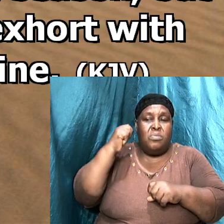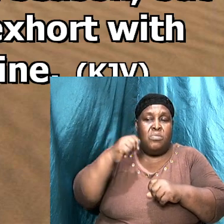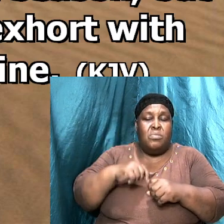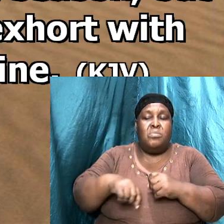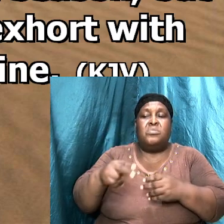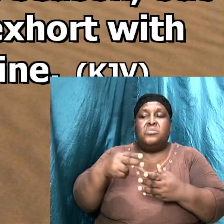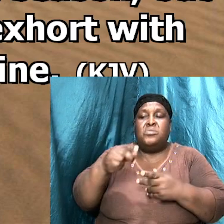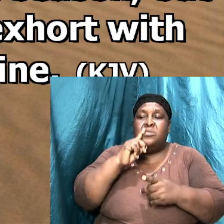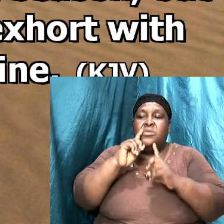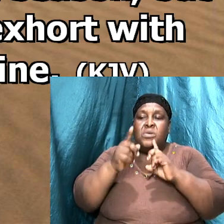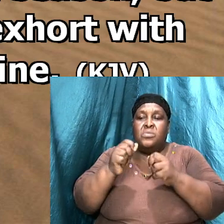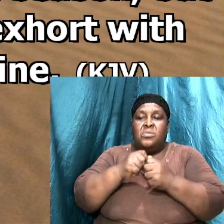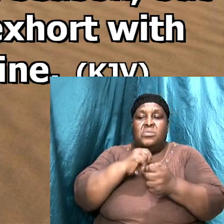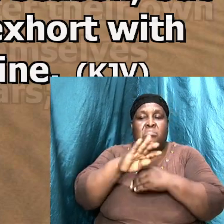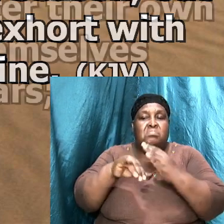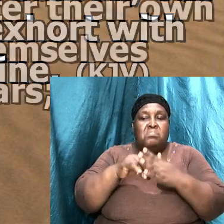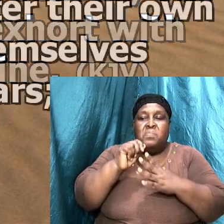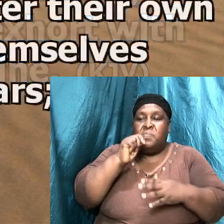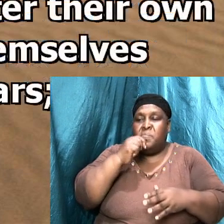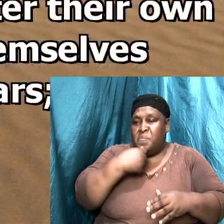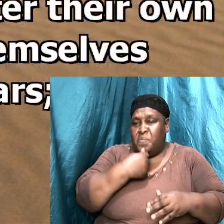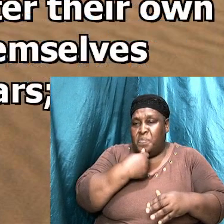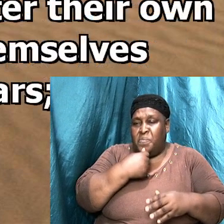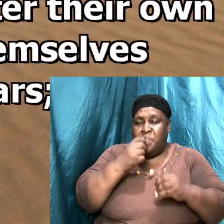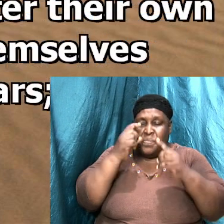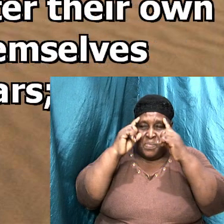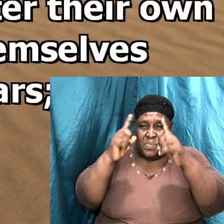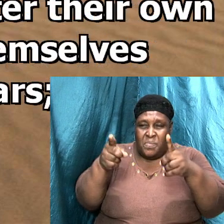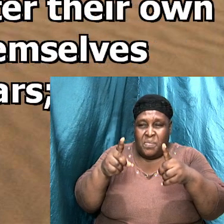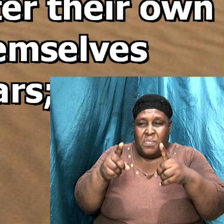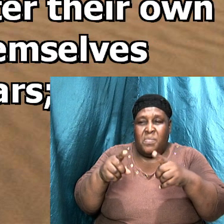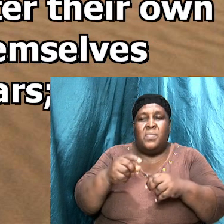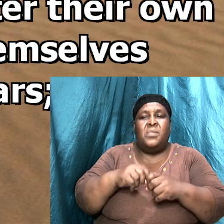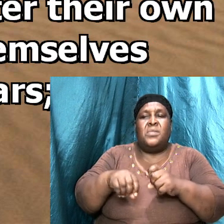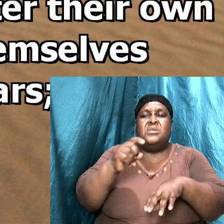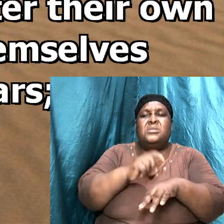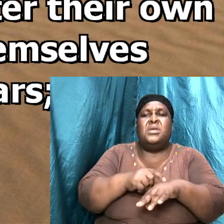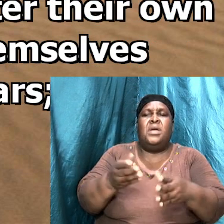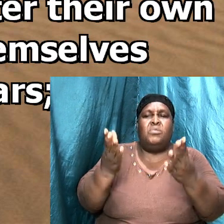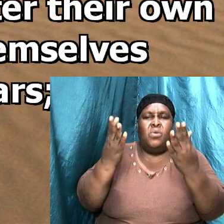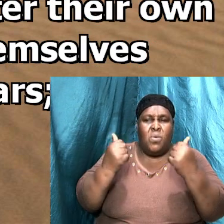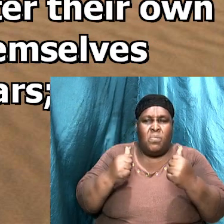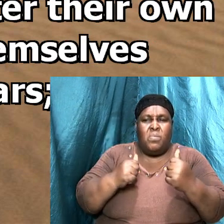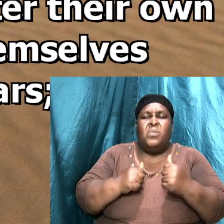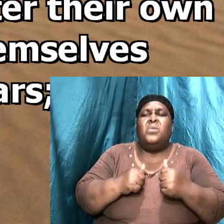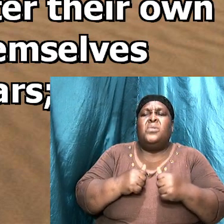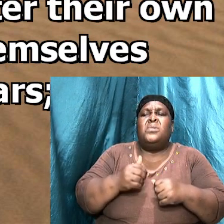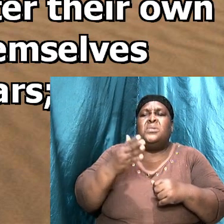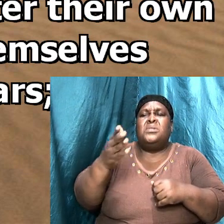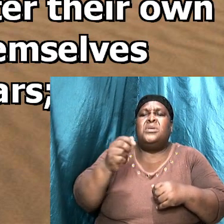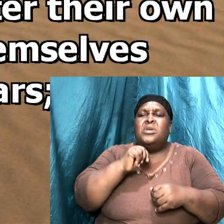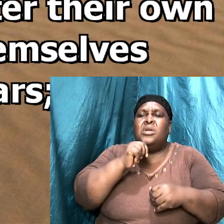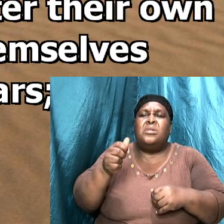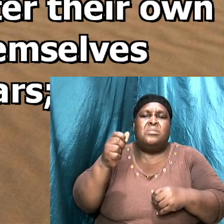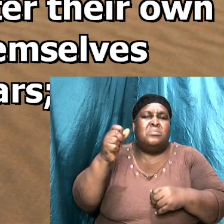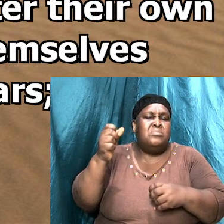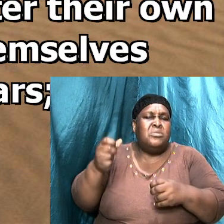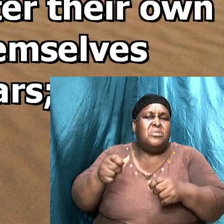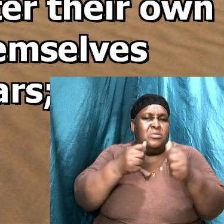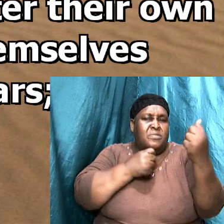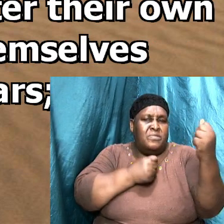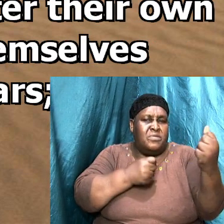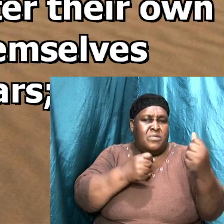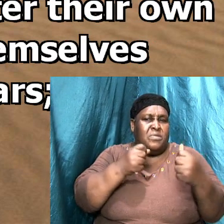all longsuffering and doctrine. For the time will come when they will not endure sound doctrine,